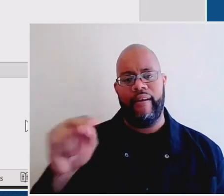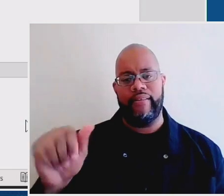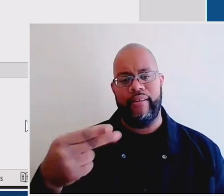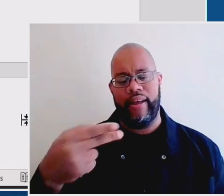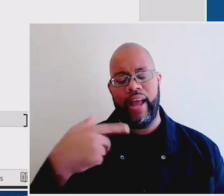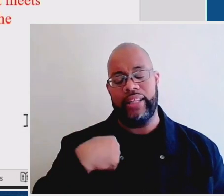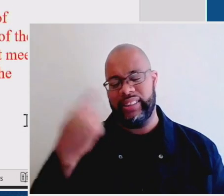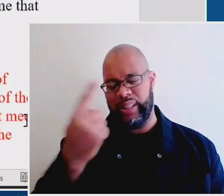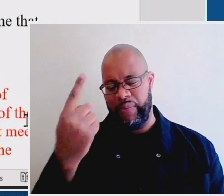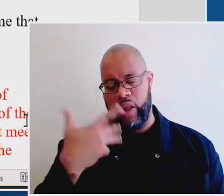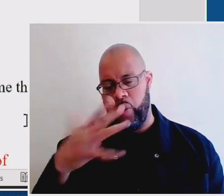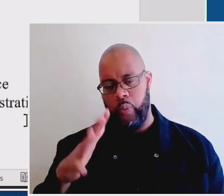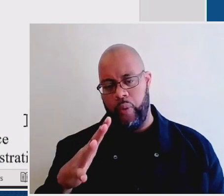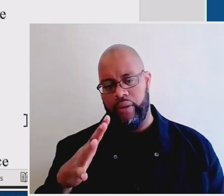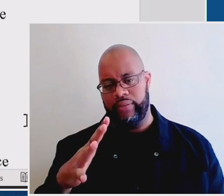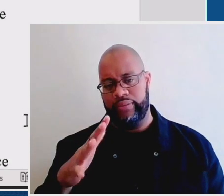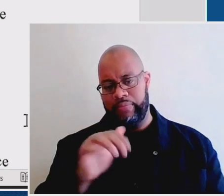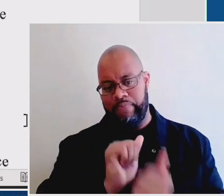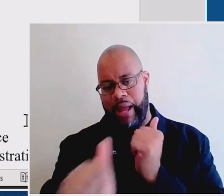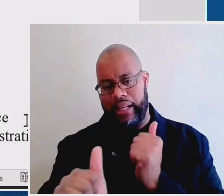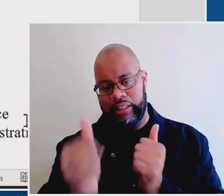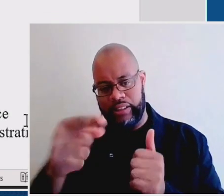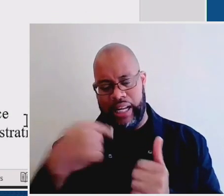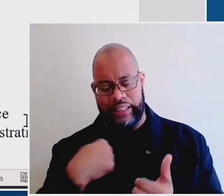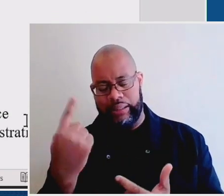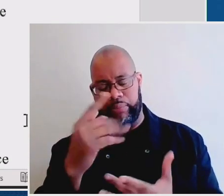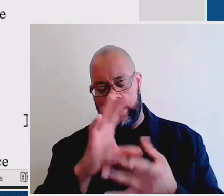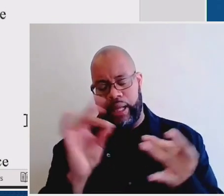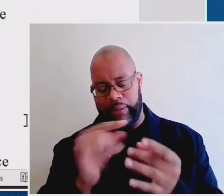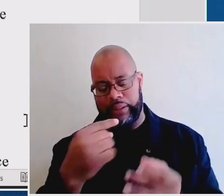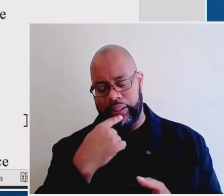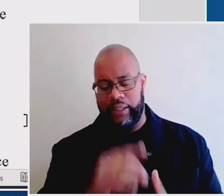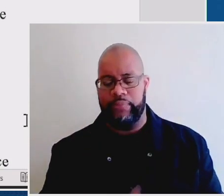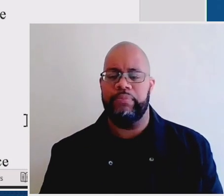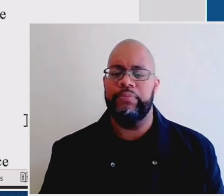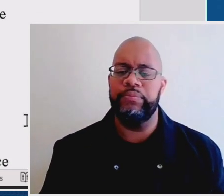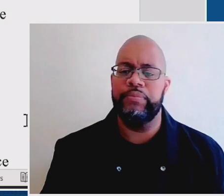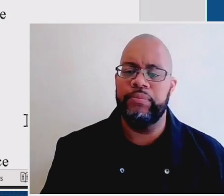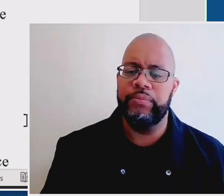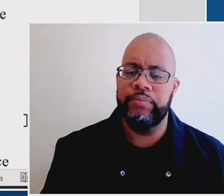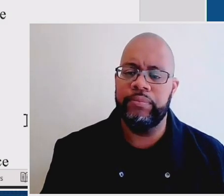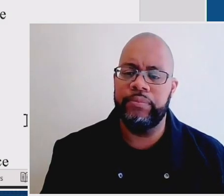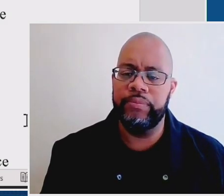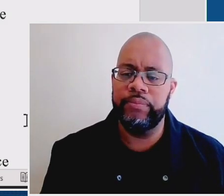just don't want us to go past if she had something comment to say. Hannah?